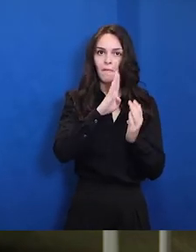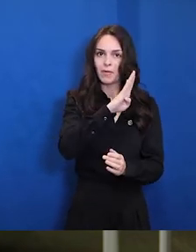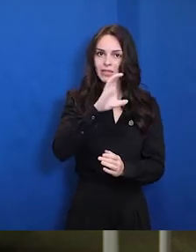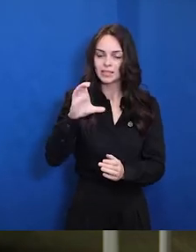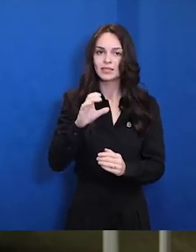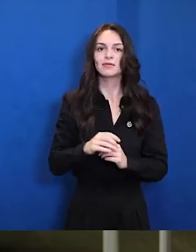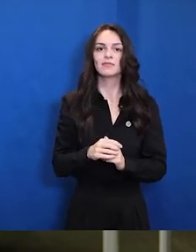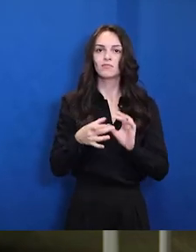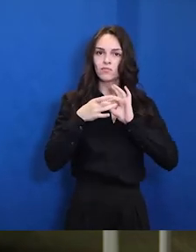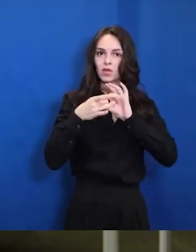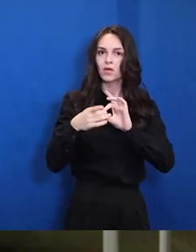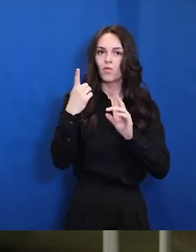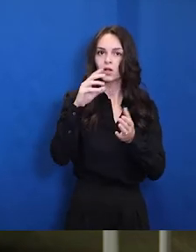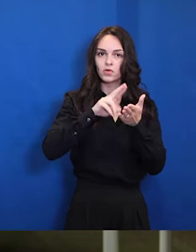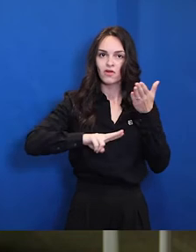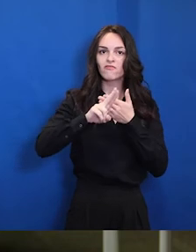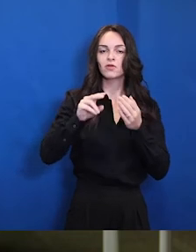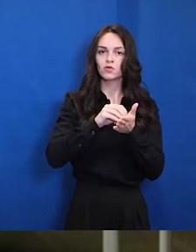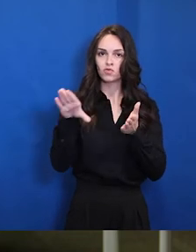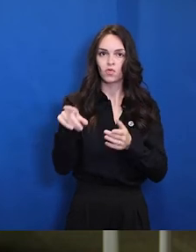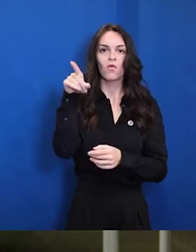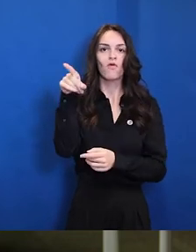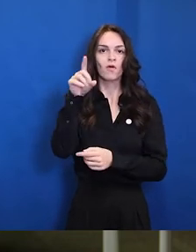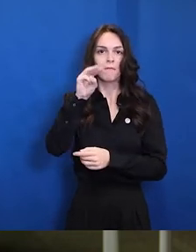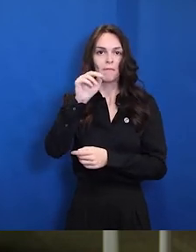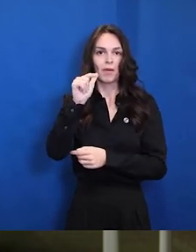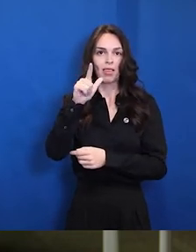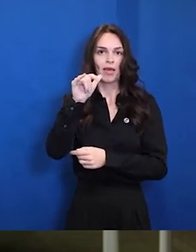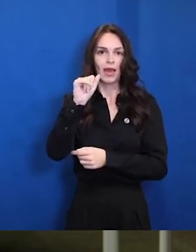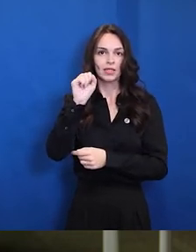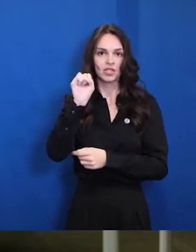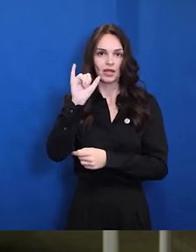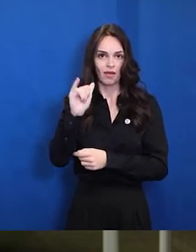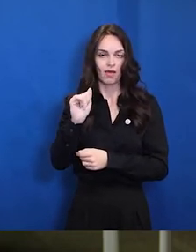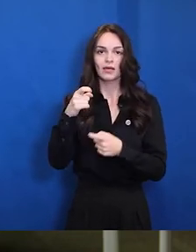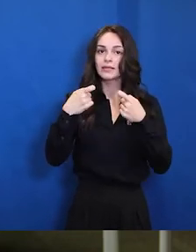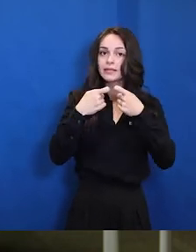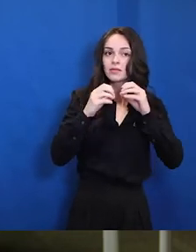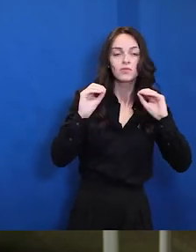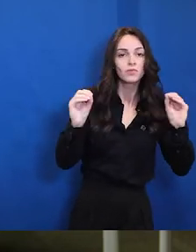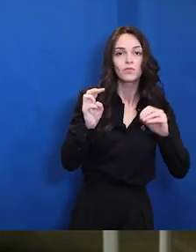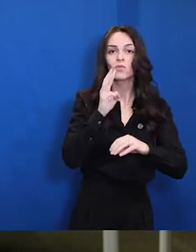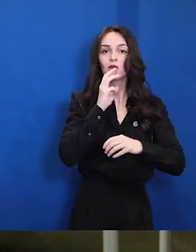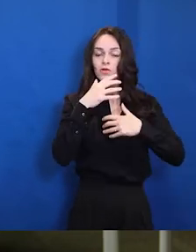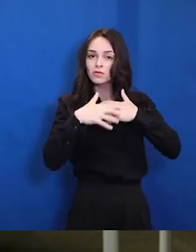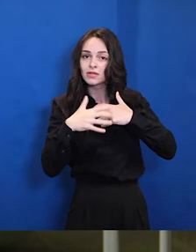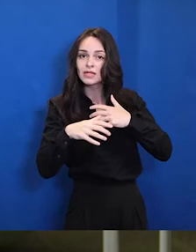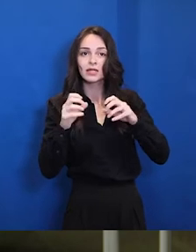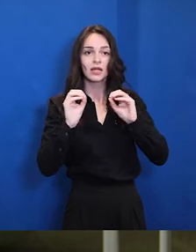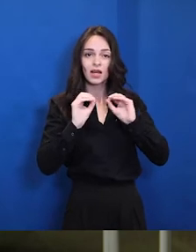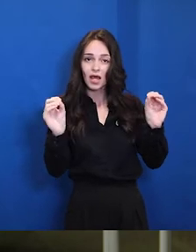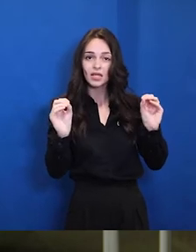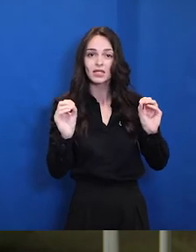caught my attention. It was about a university student in Malaysia who had no electricity,